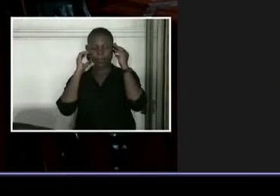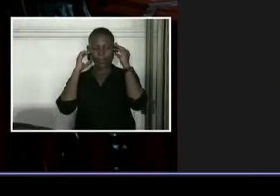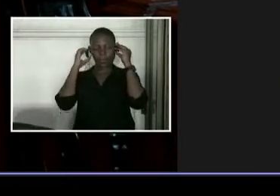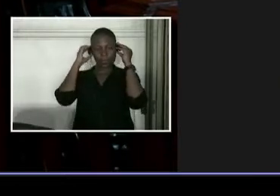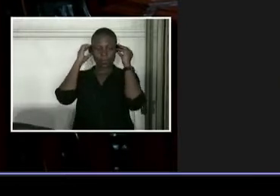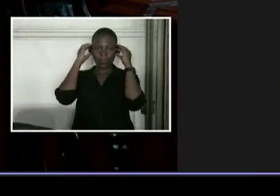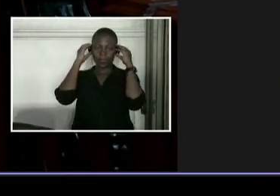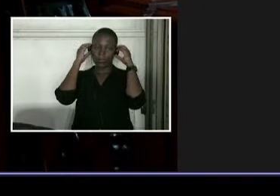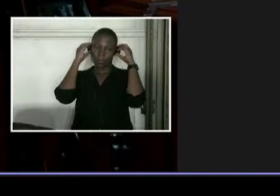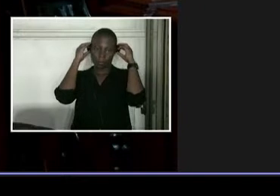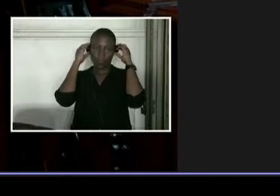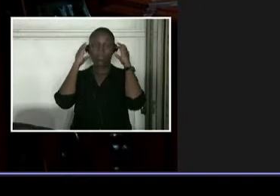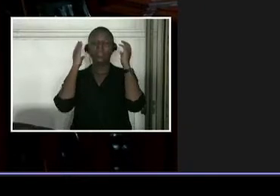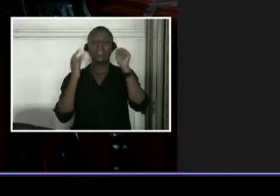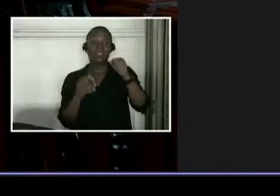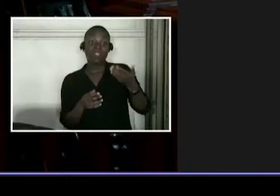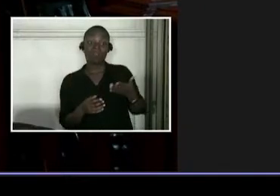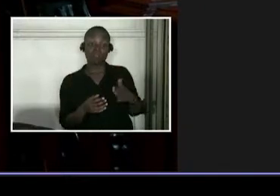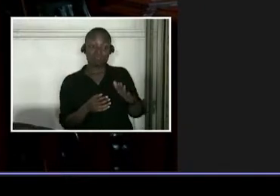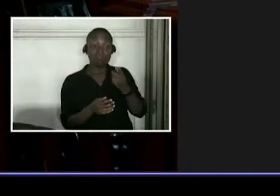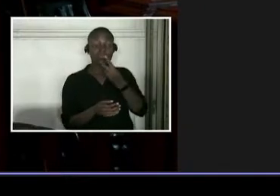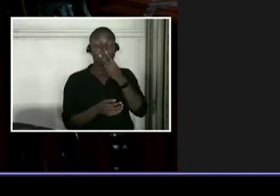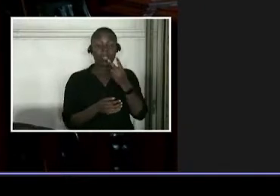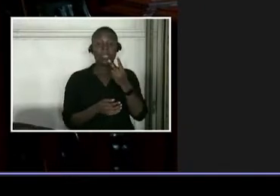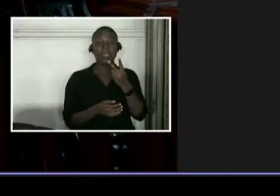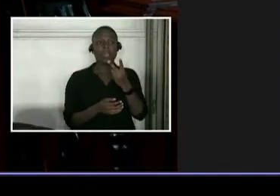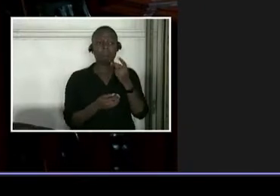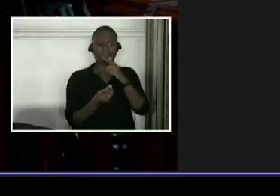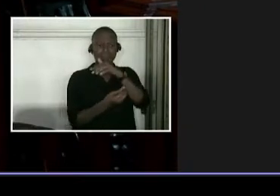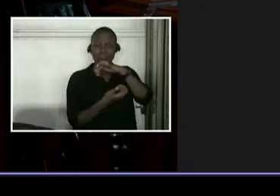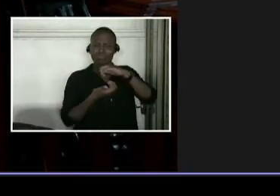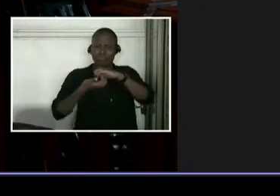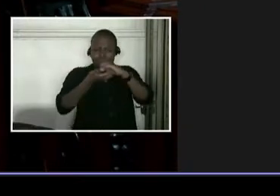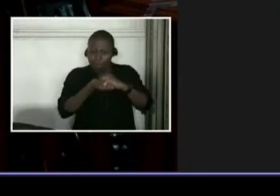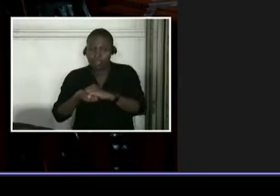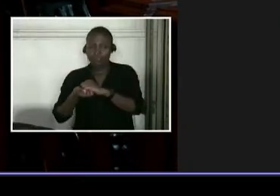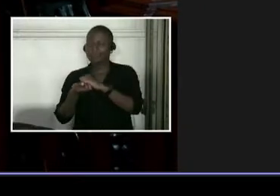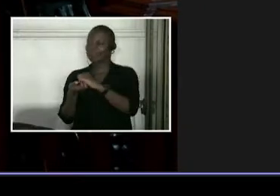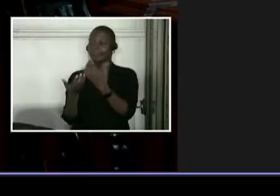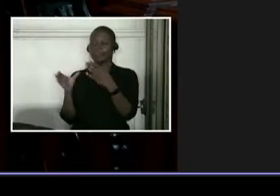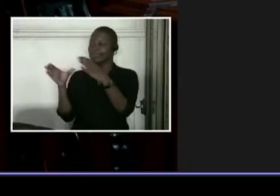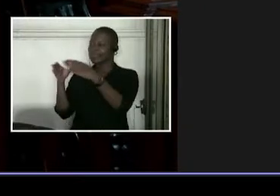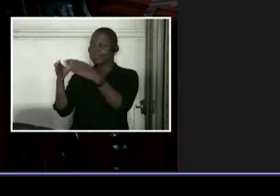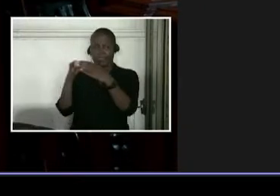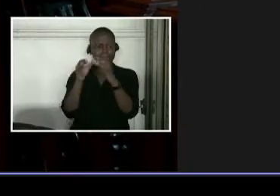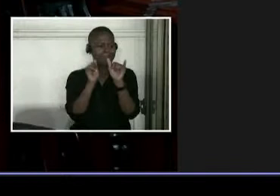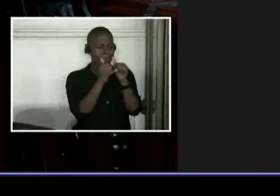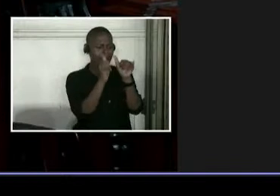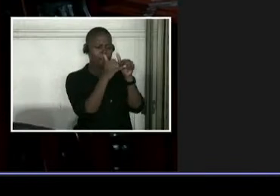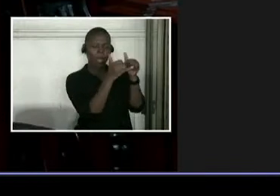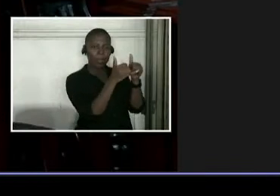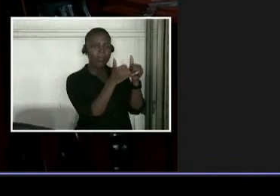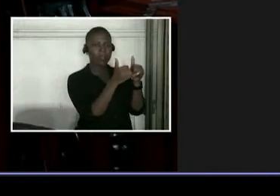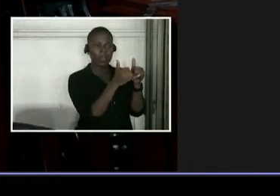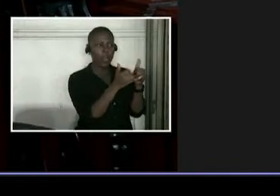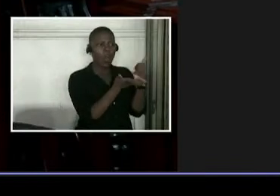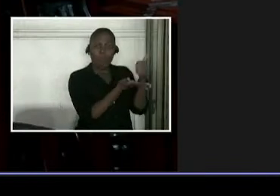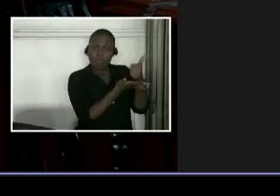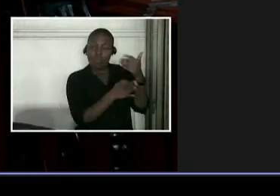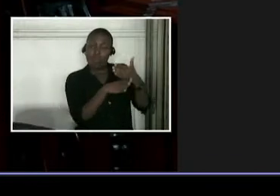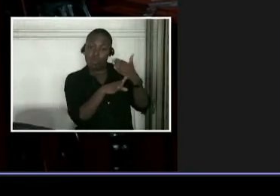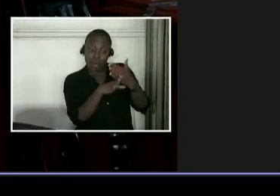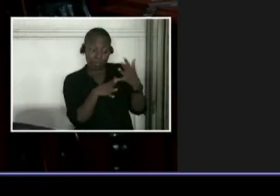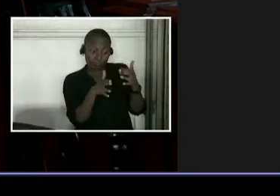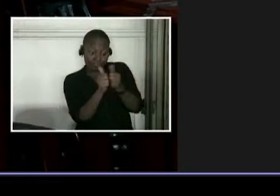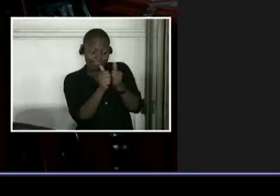the cooperation of residents and ratepayers associations and other sectors that we work with in different parts of the province. They